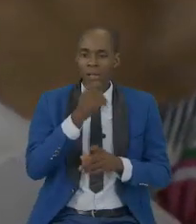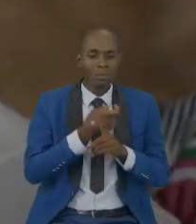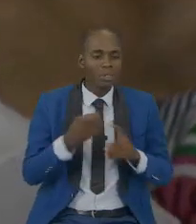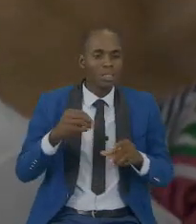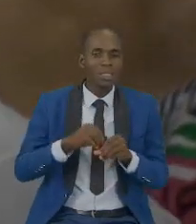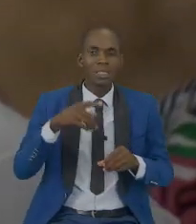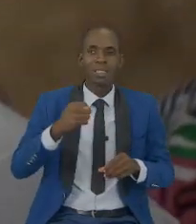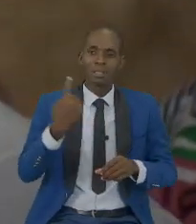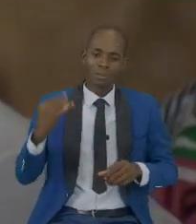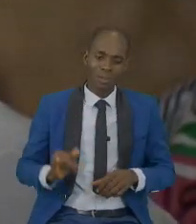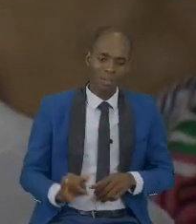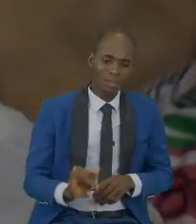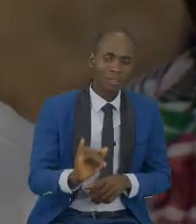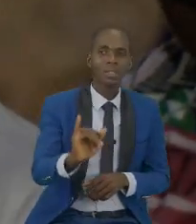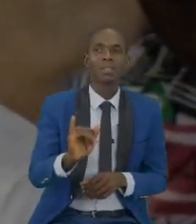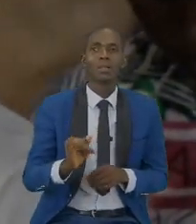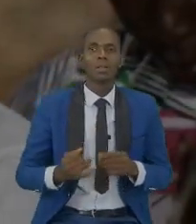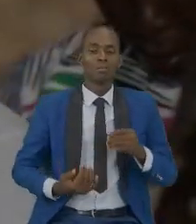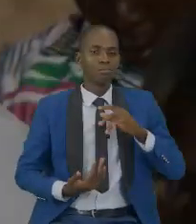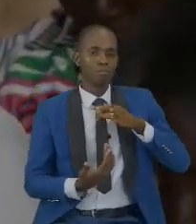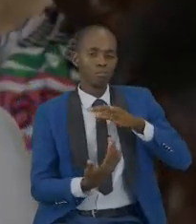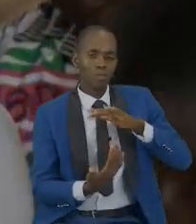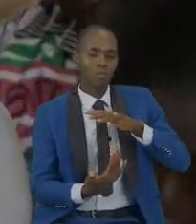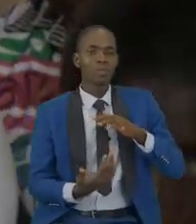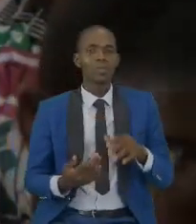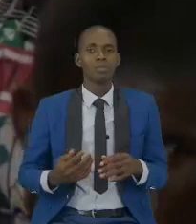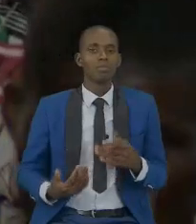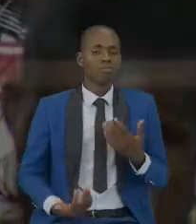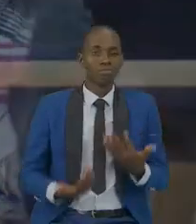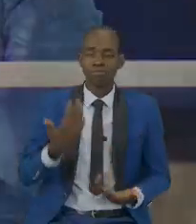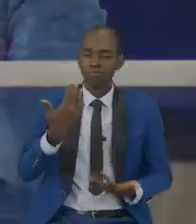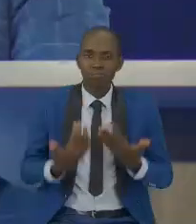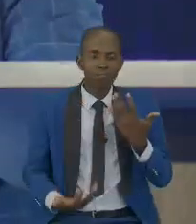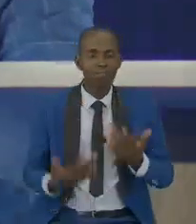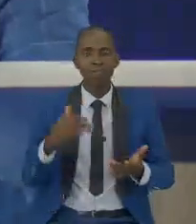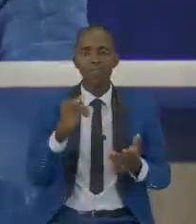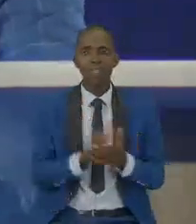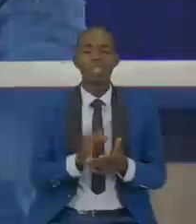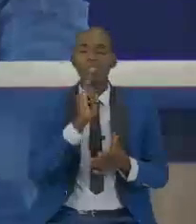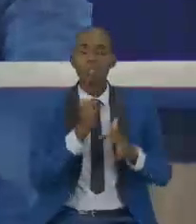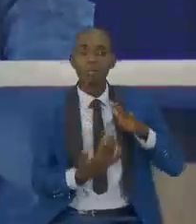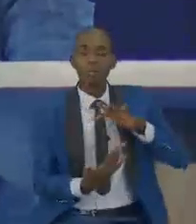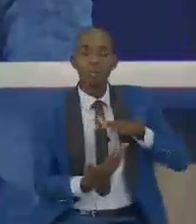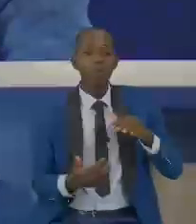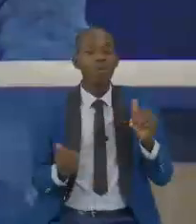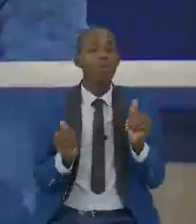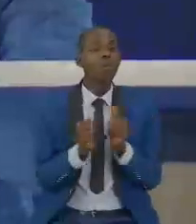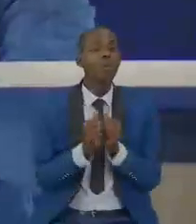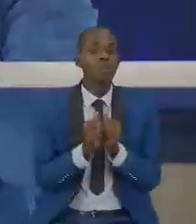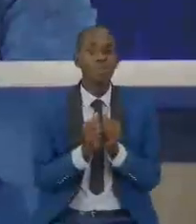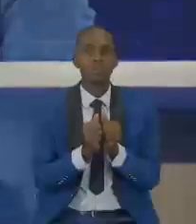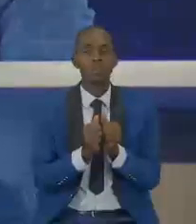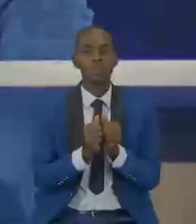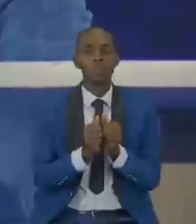eternal, forever burning lake of fire that burns with sulfur and burns